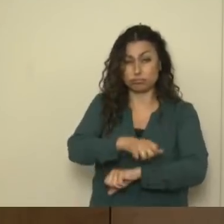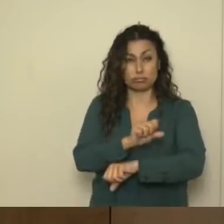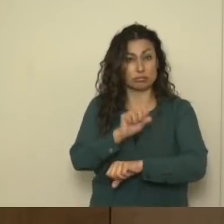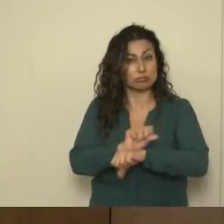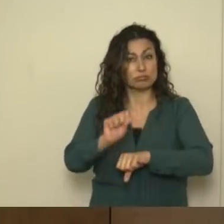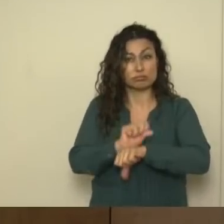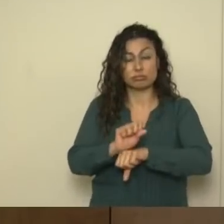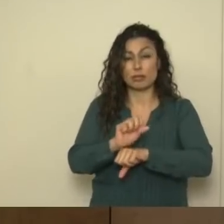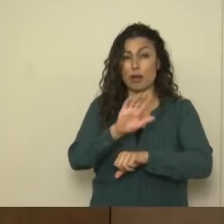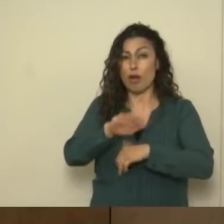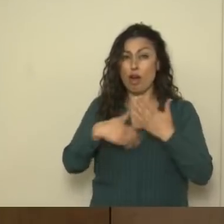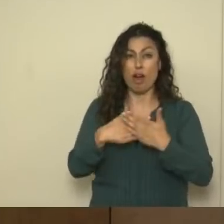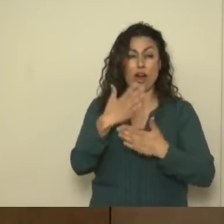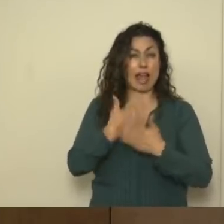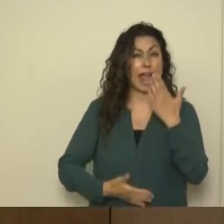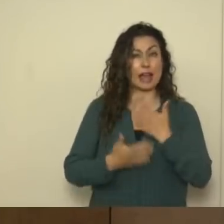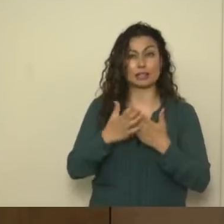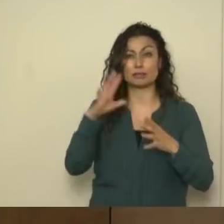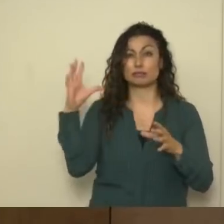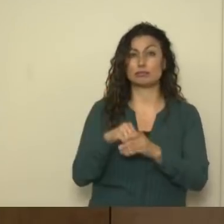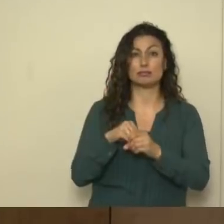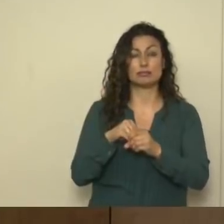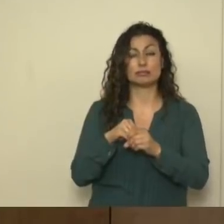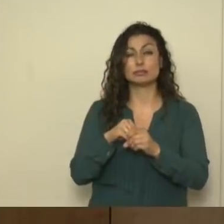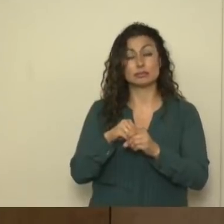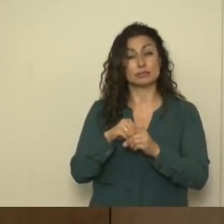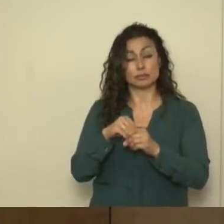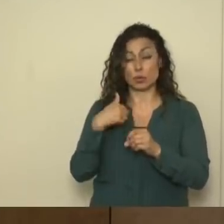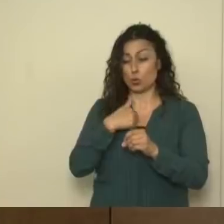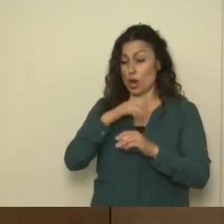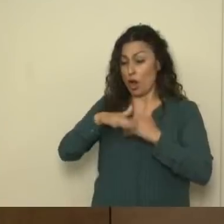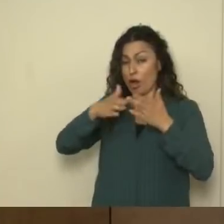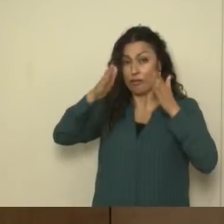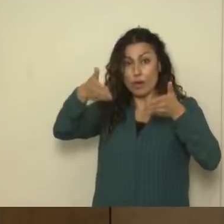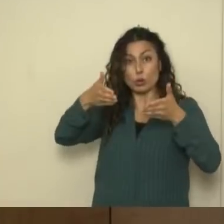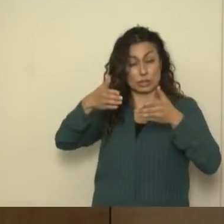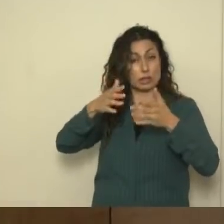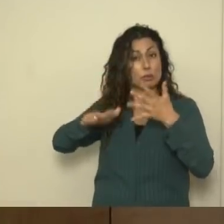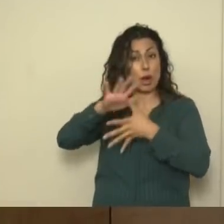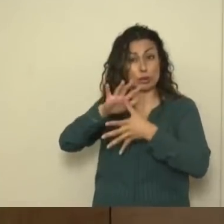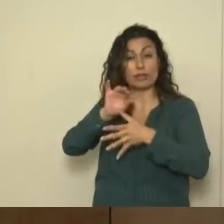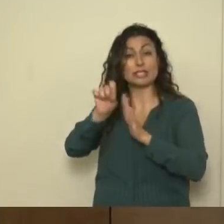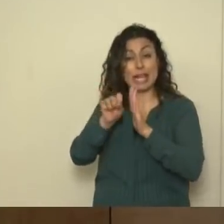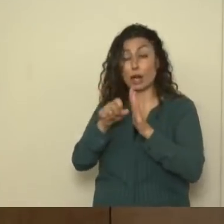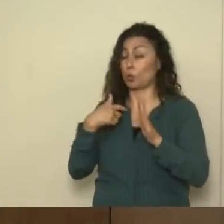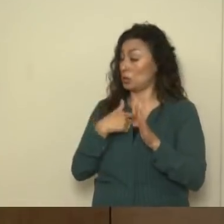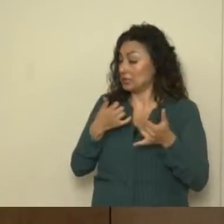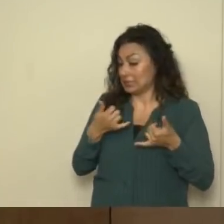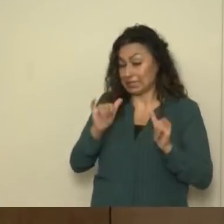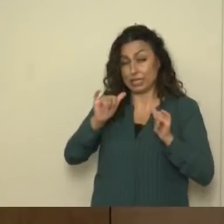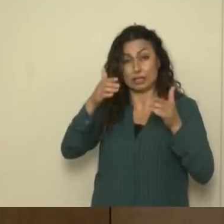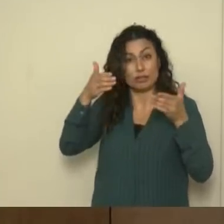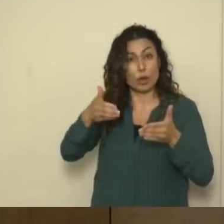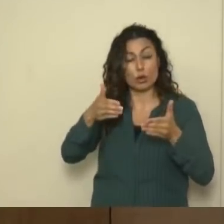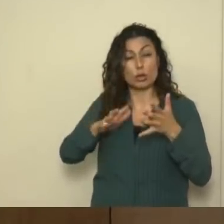have, and we shouldn't. We should be focused on the priorities of the state. We are. But you add a pandemic